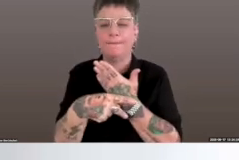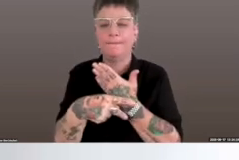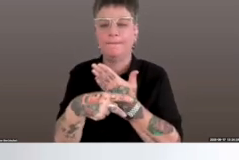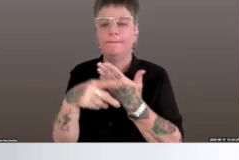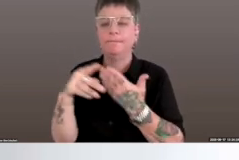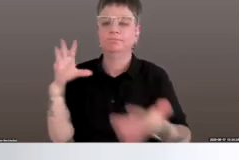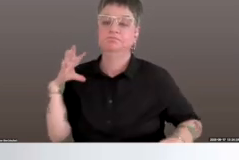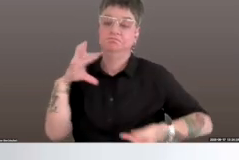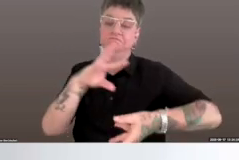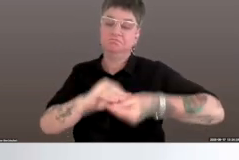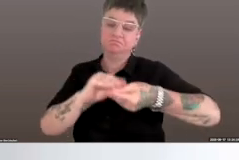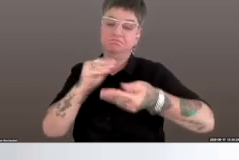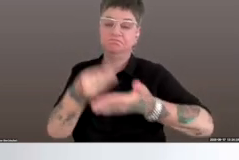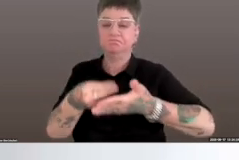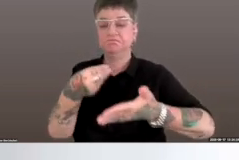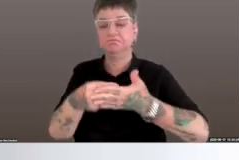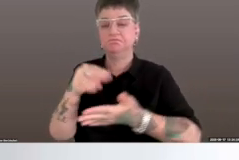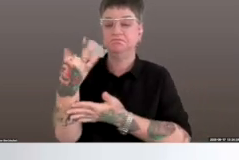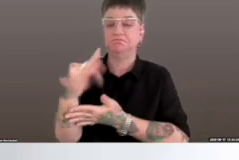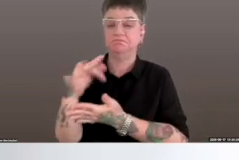to $19.8 million.